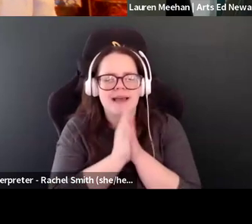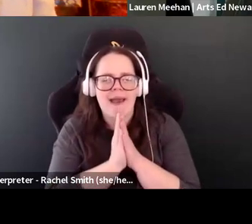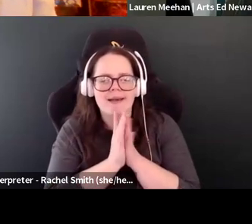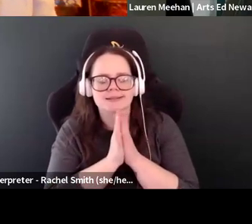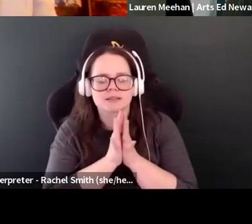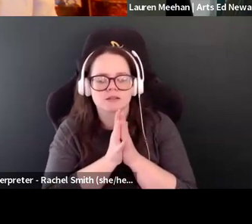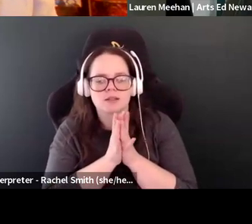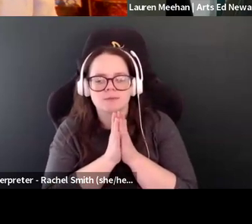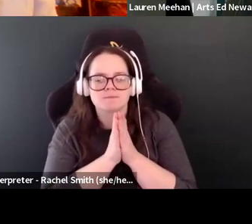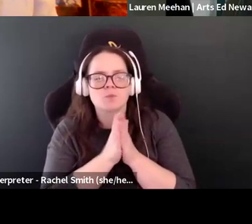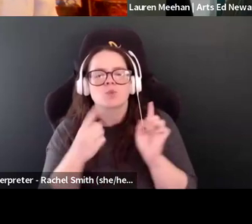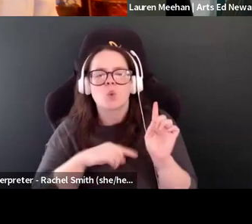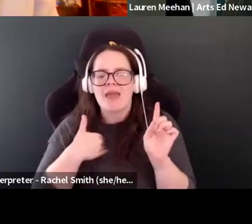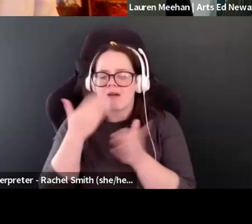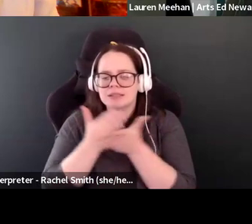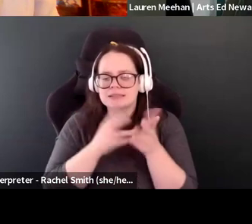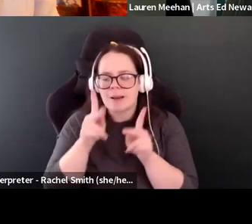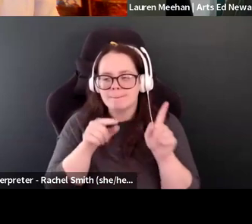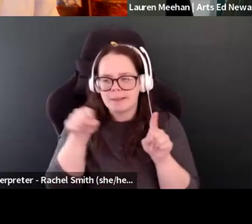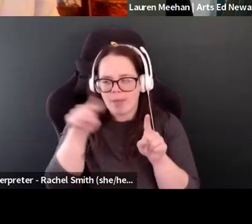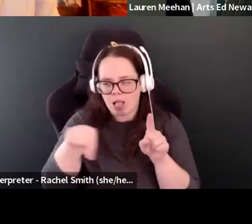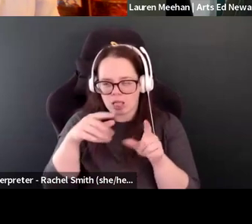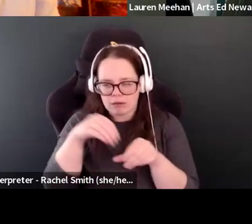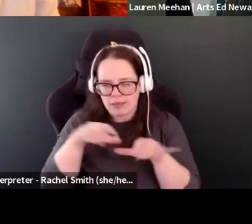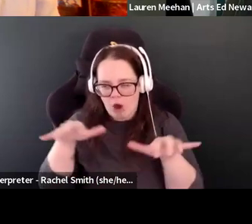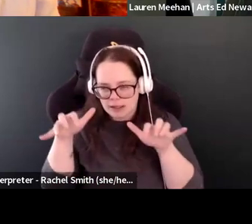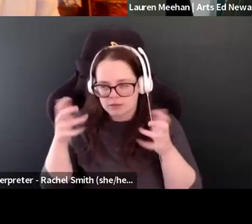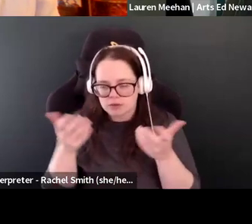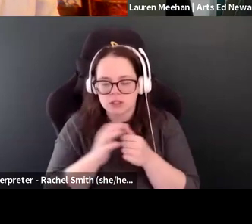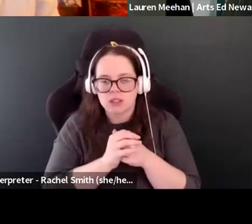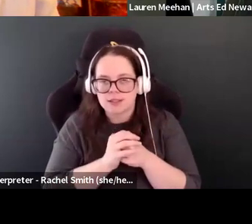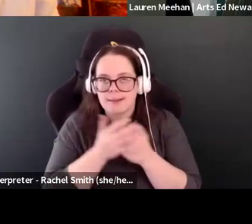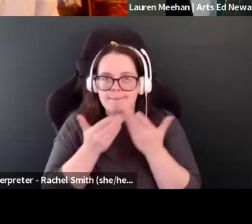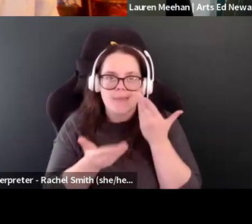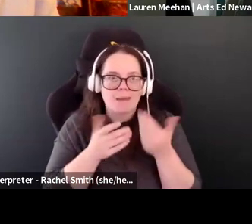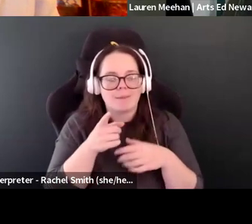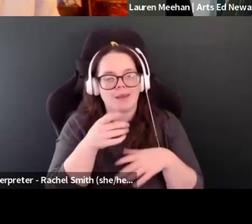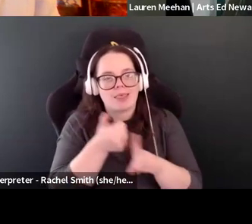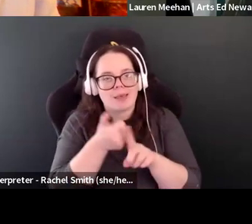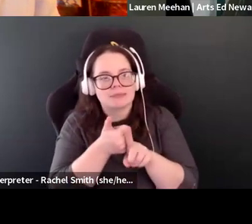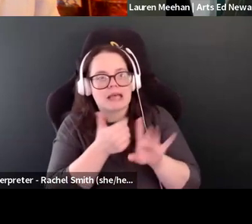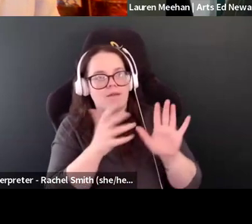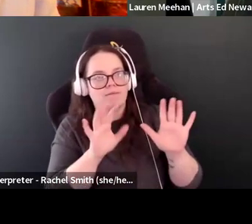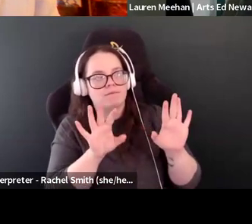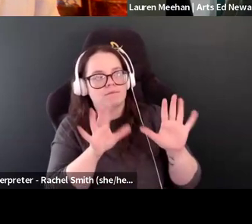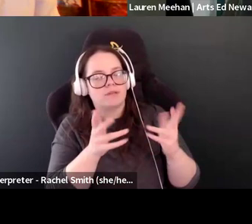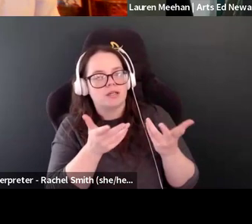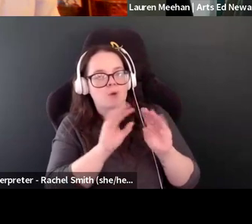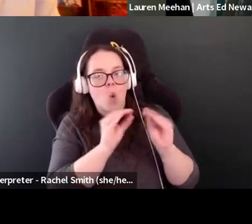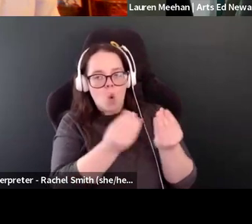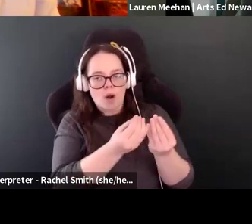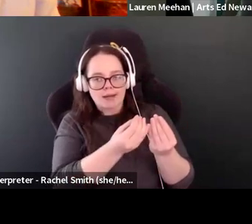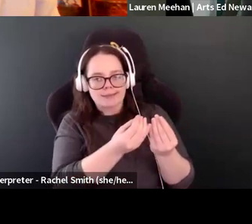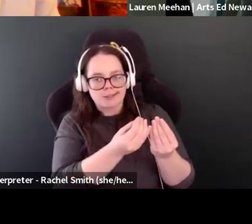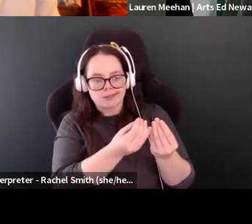some folks in the audience who, you know, might be an organization that does